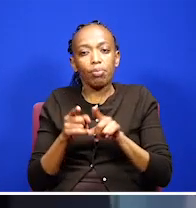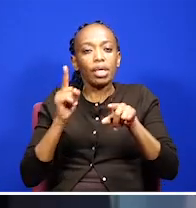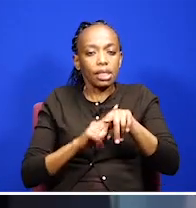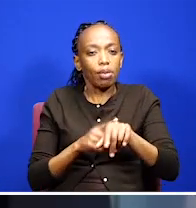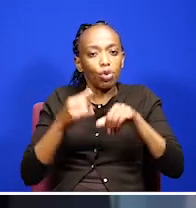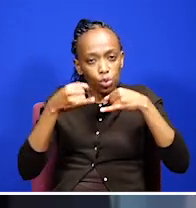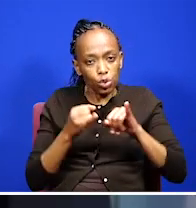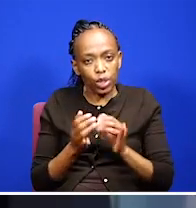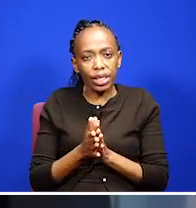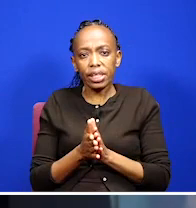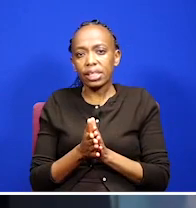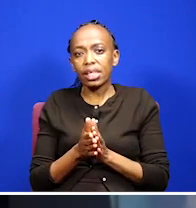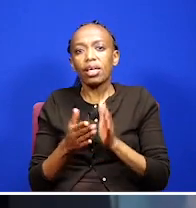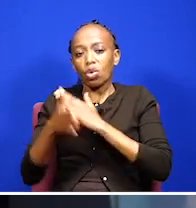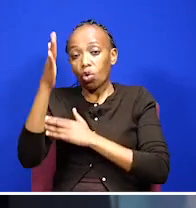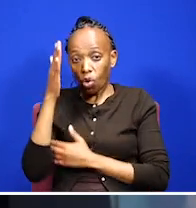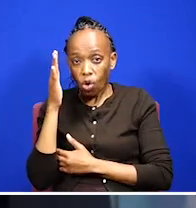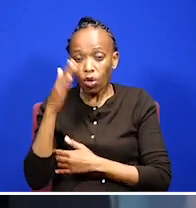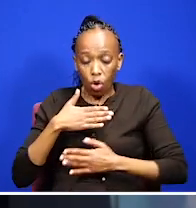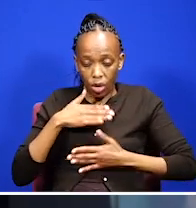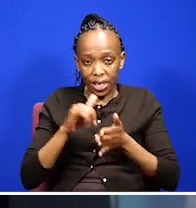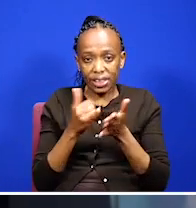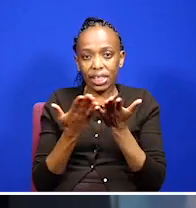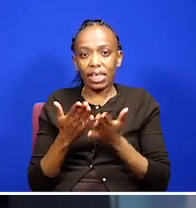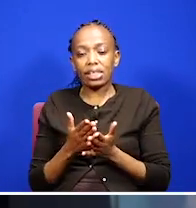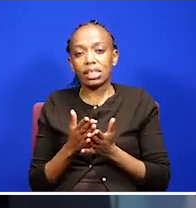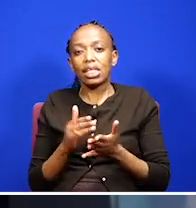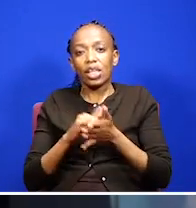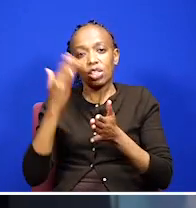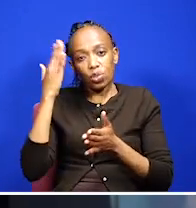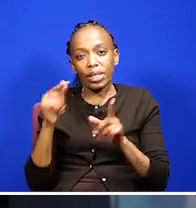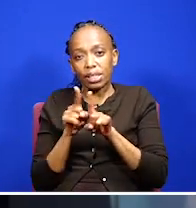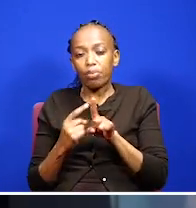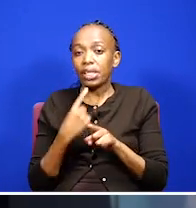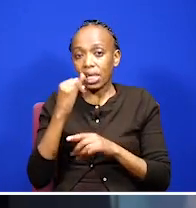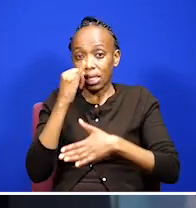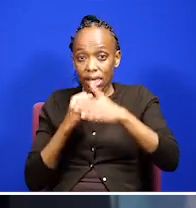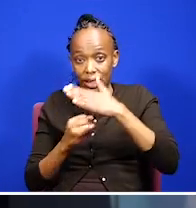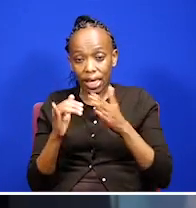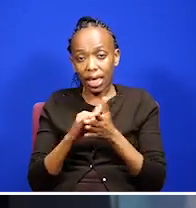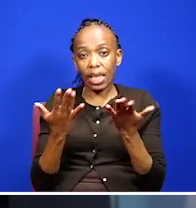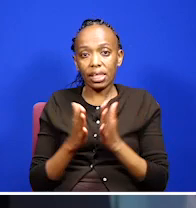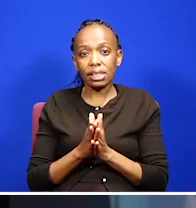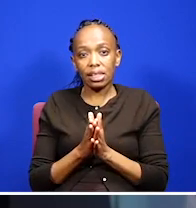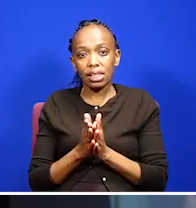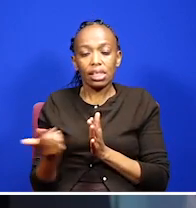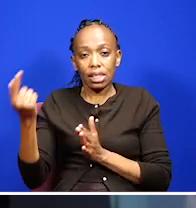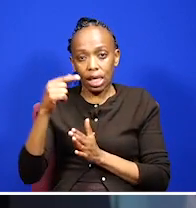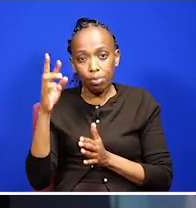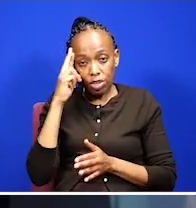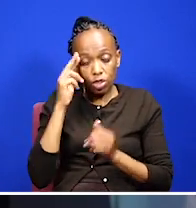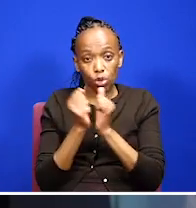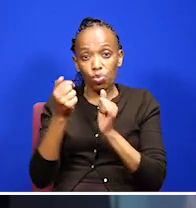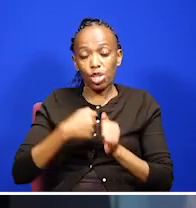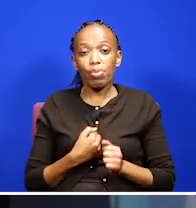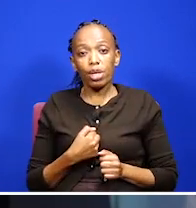trying, God honors that yes. attempt. Yes. That's why even he says in Isaiah that come and reason with